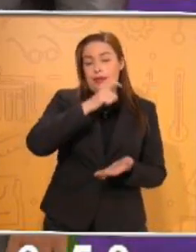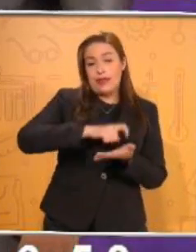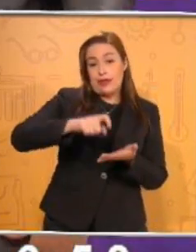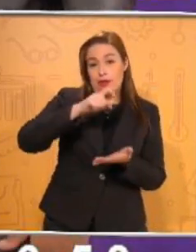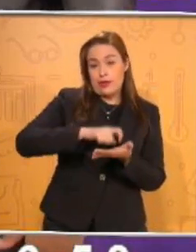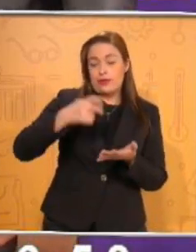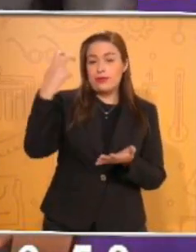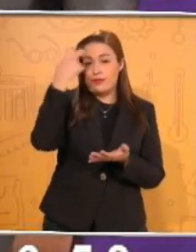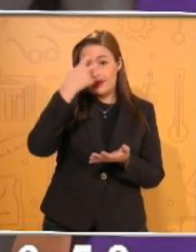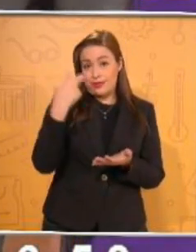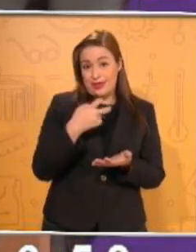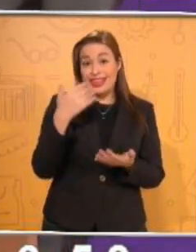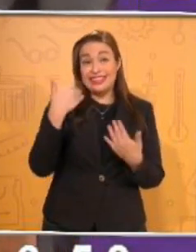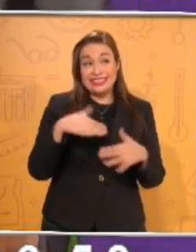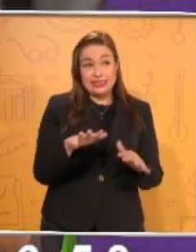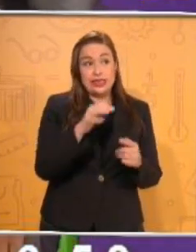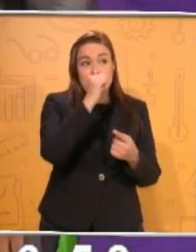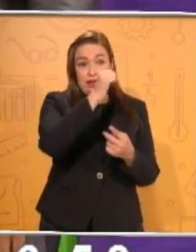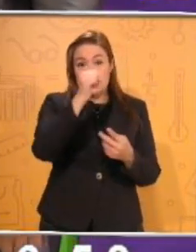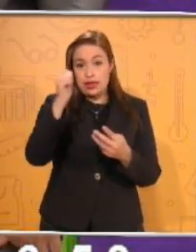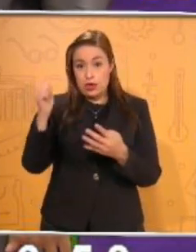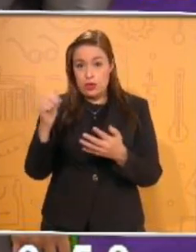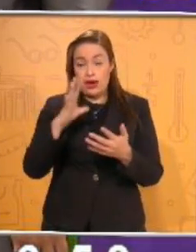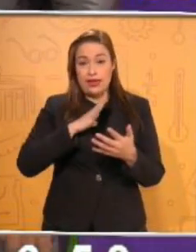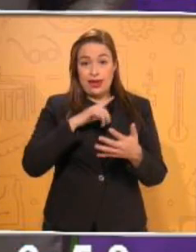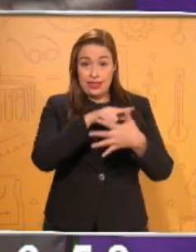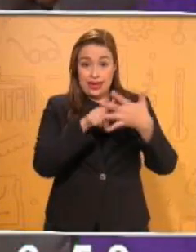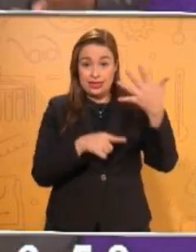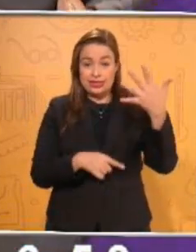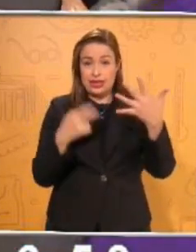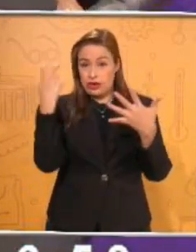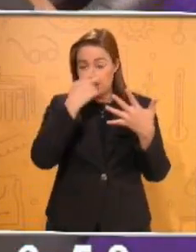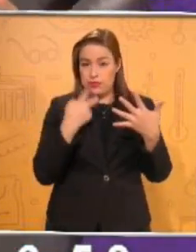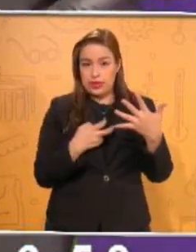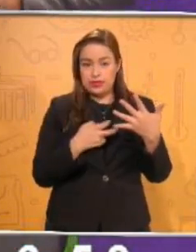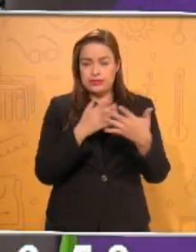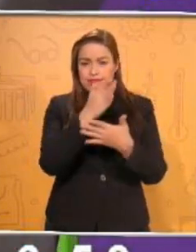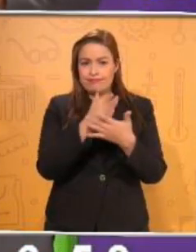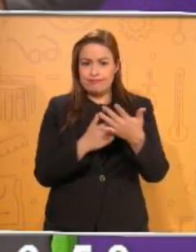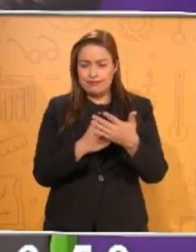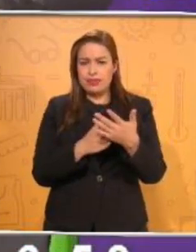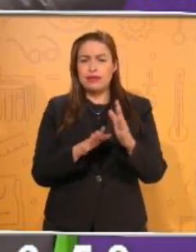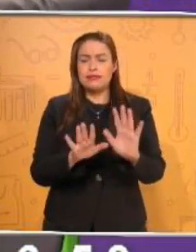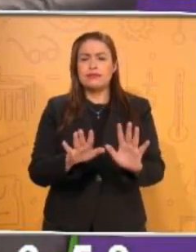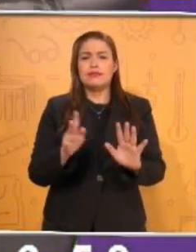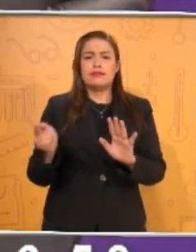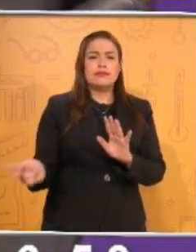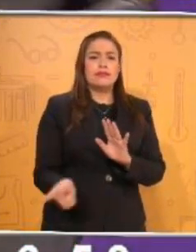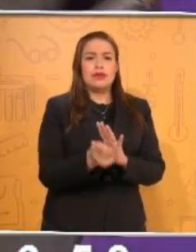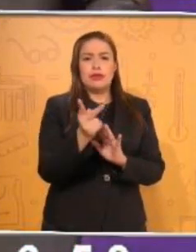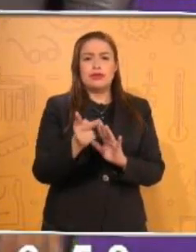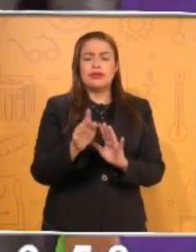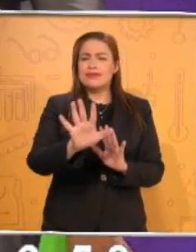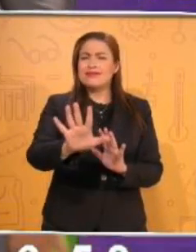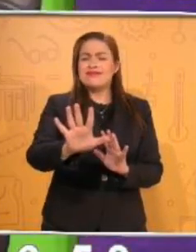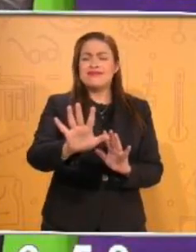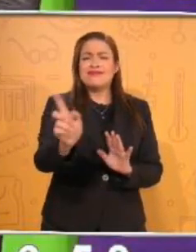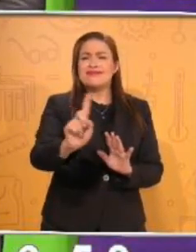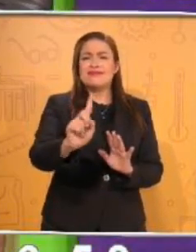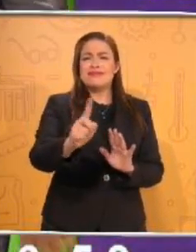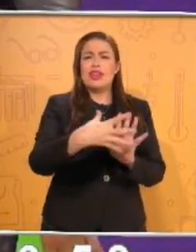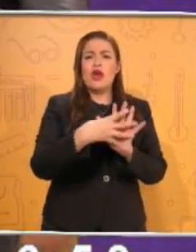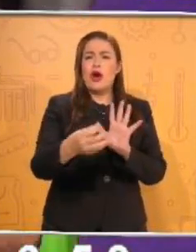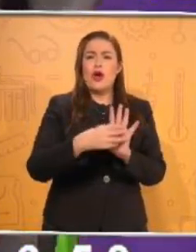each pizza has 8 slices, the question is, you are not going to copy anything. No, this is